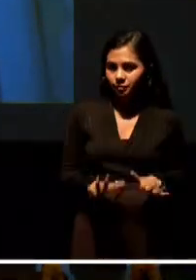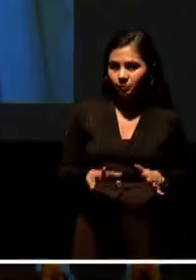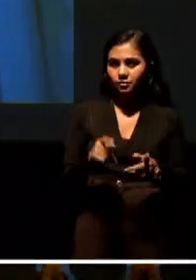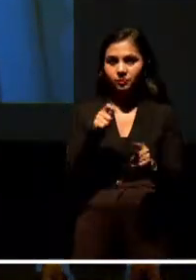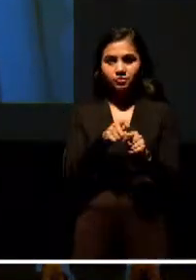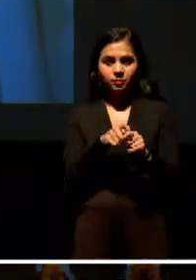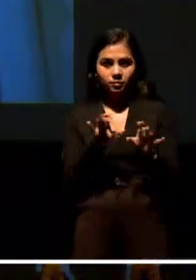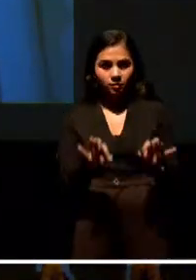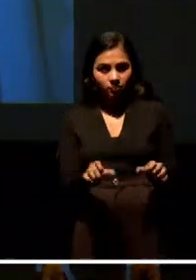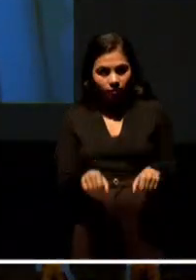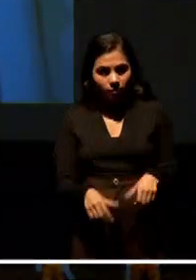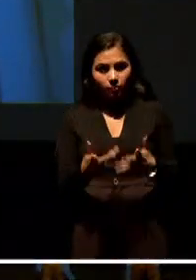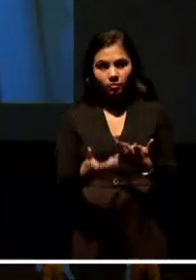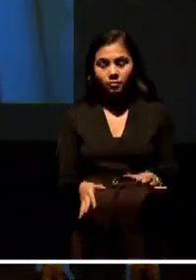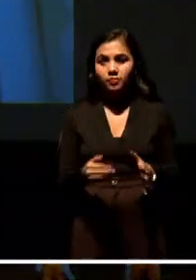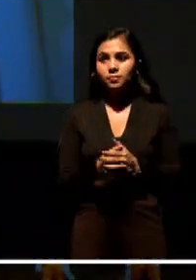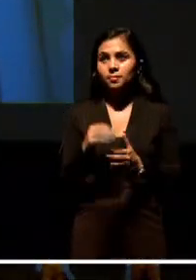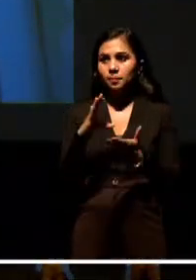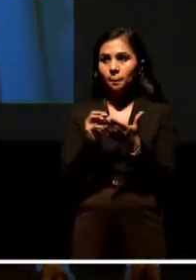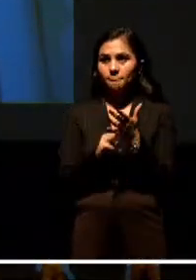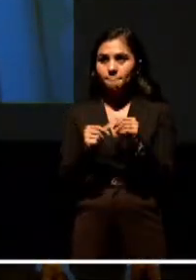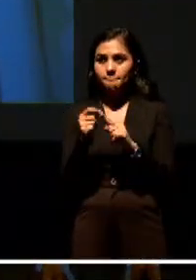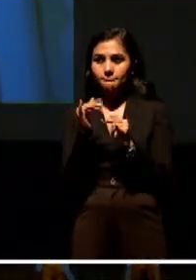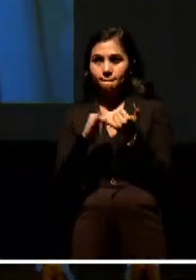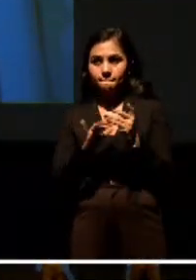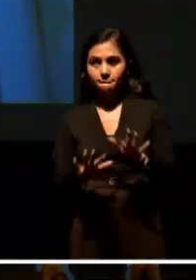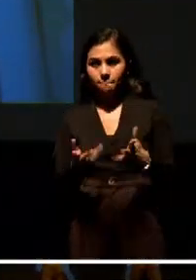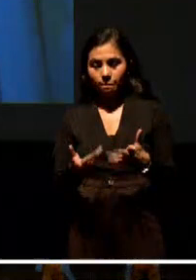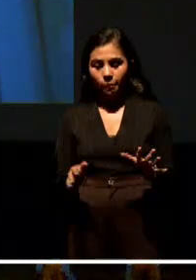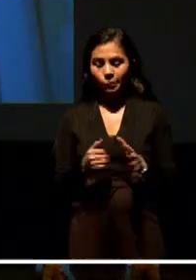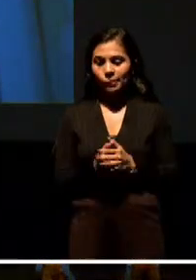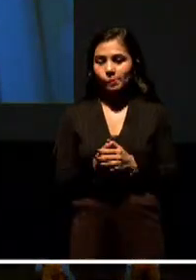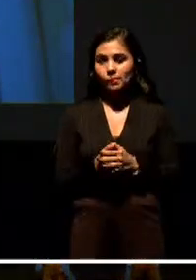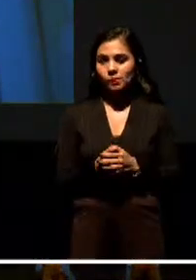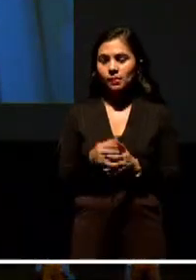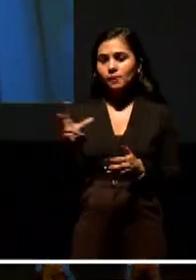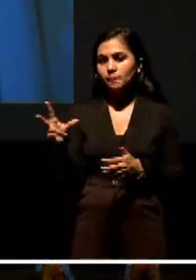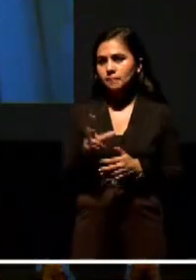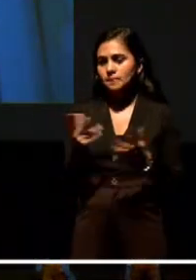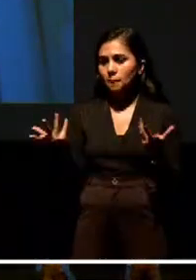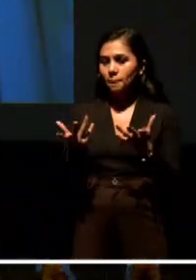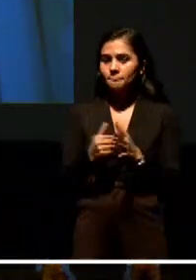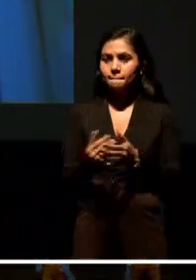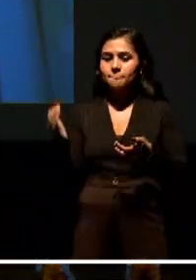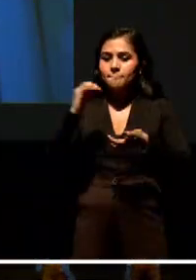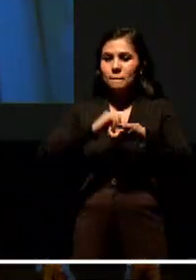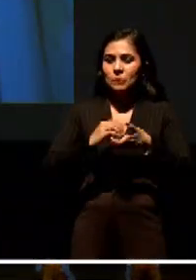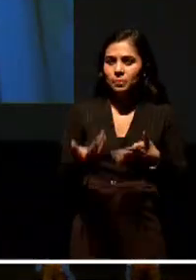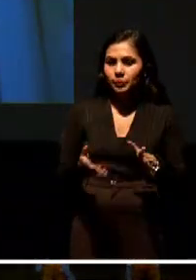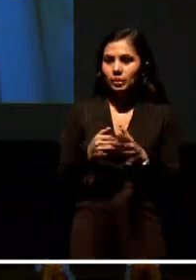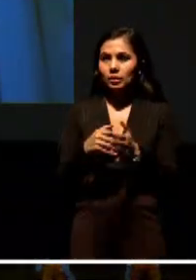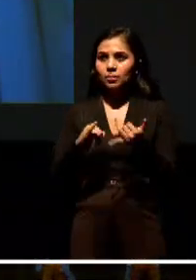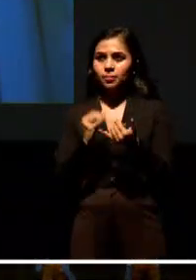well taking the solutions to campus. So many lives you have impacted. So tell us, what kind of give us a sense